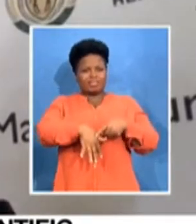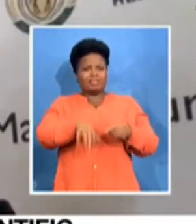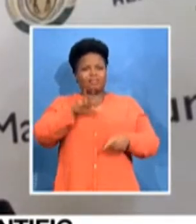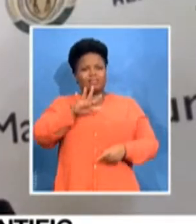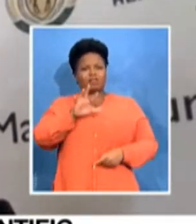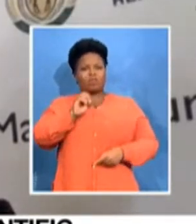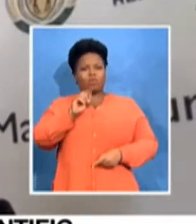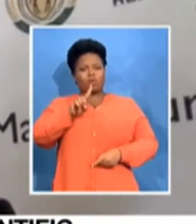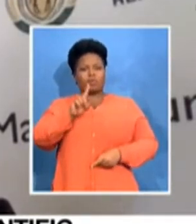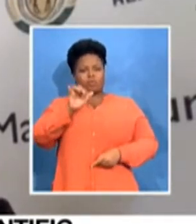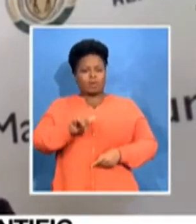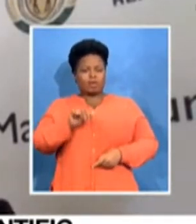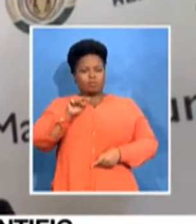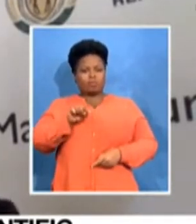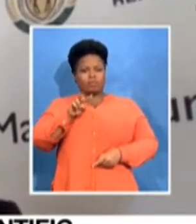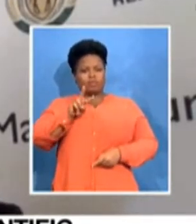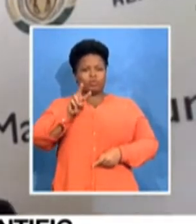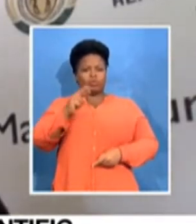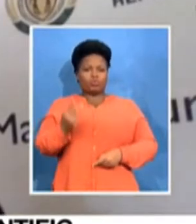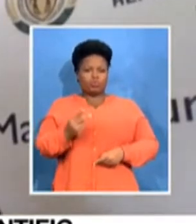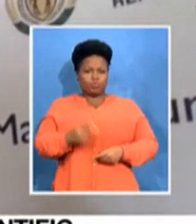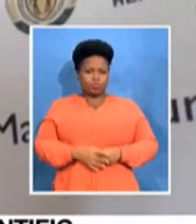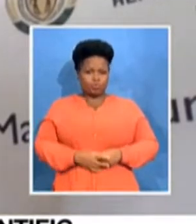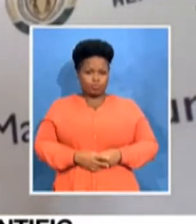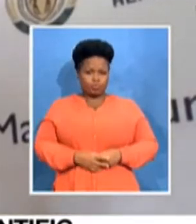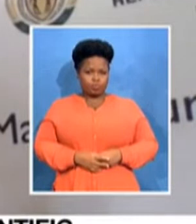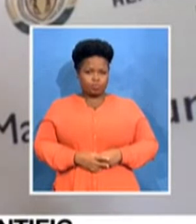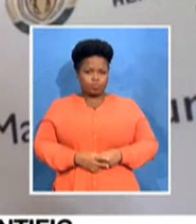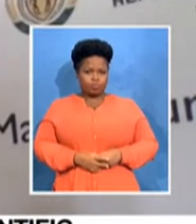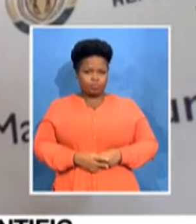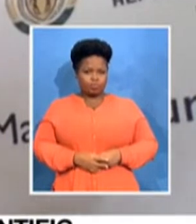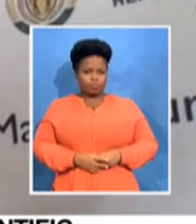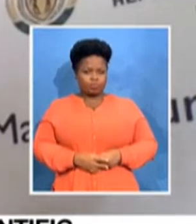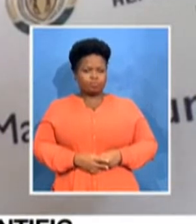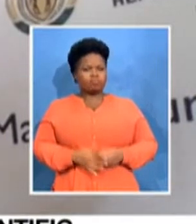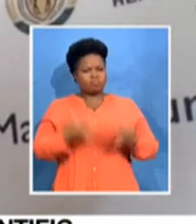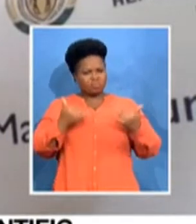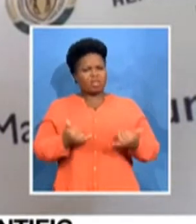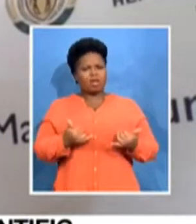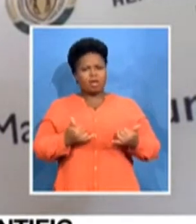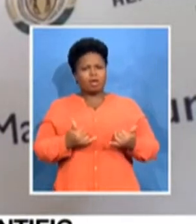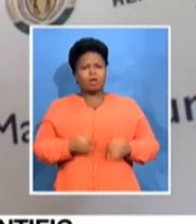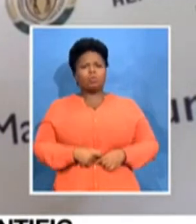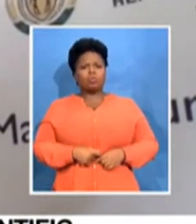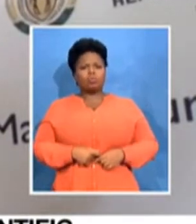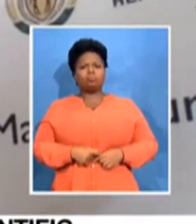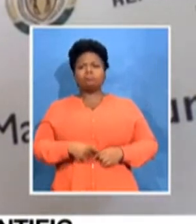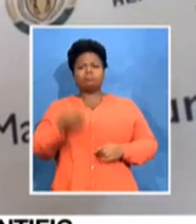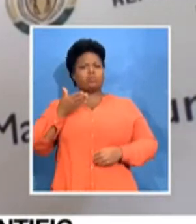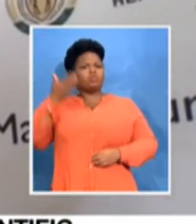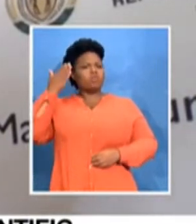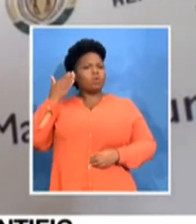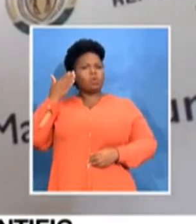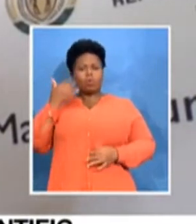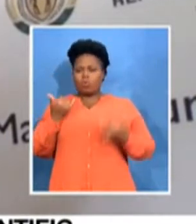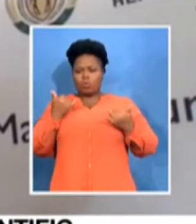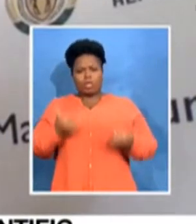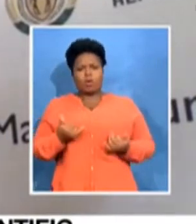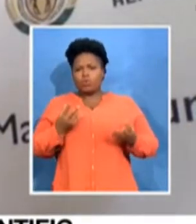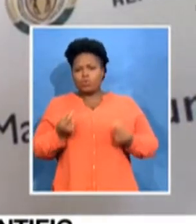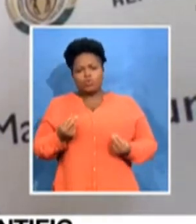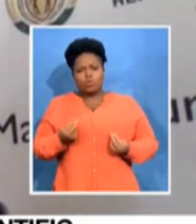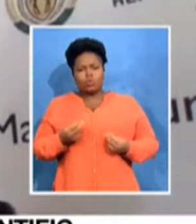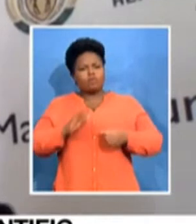501YV2, have protection from current and previous circulating variants. The